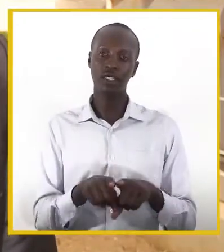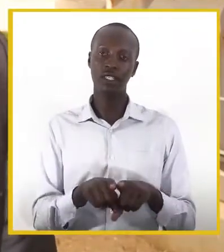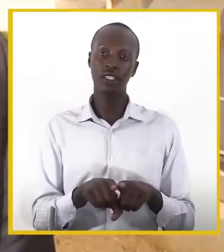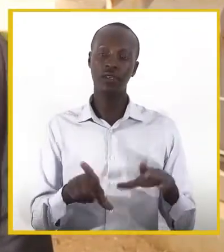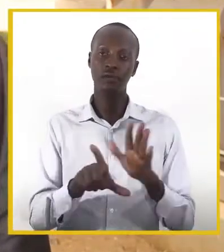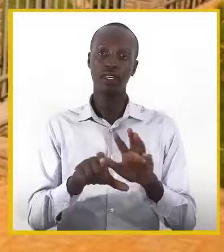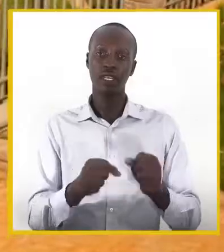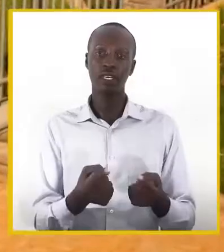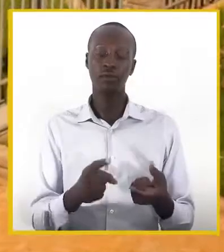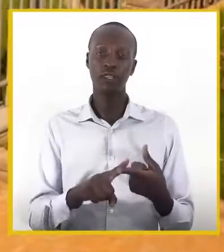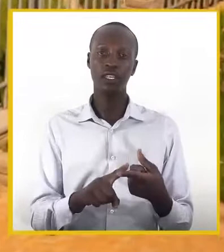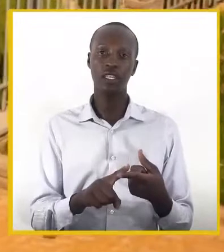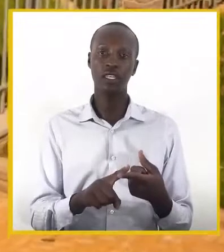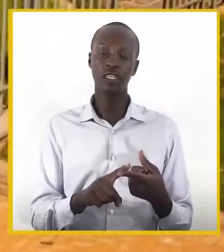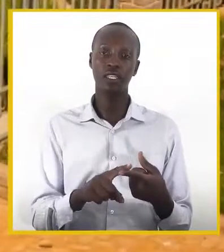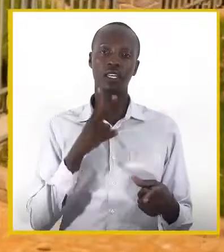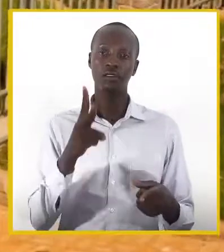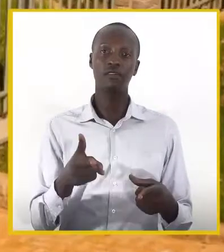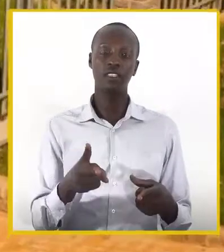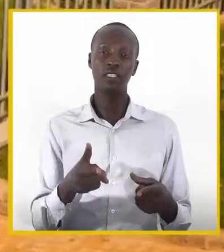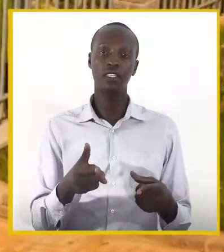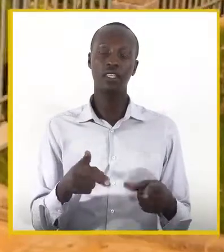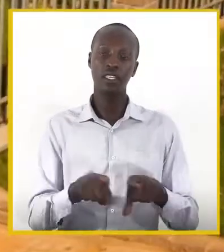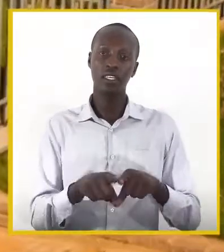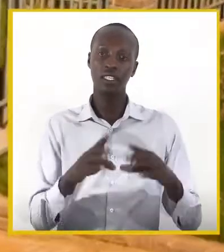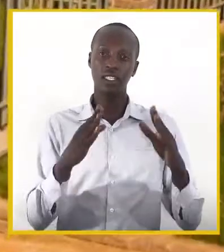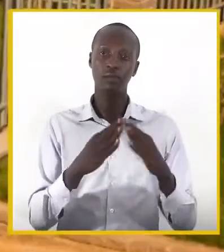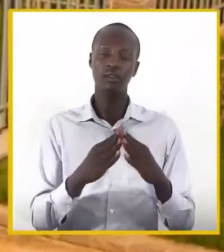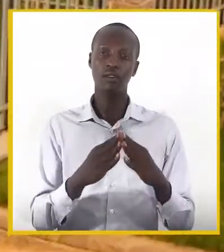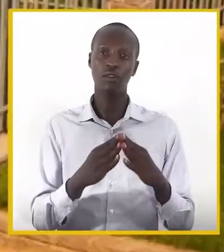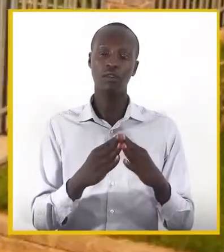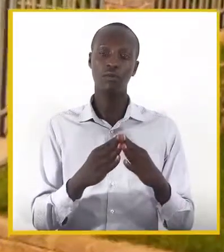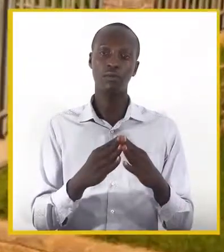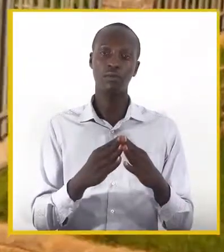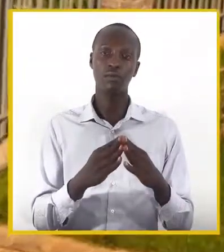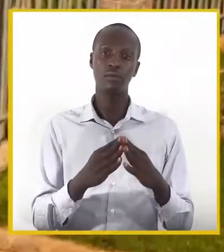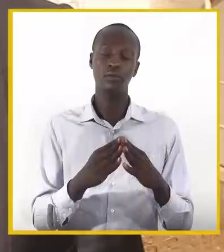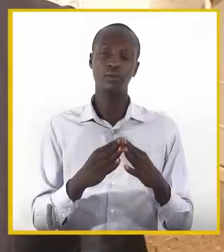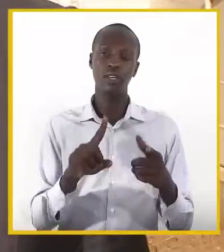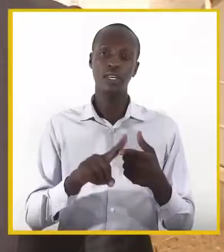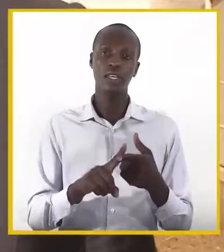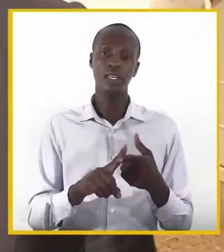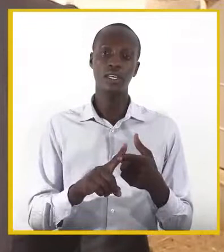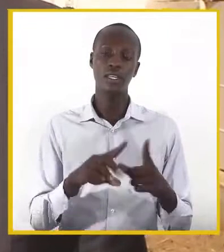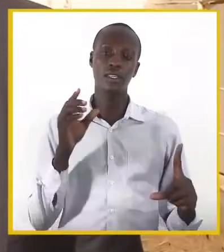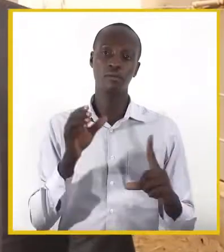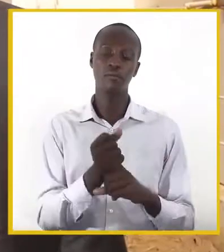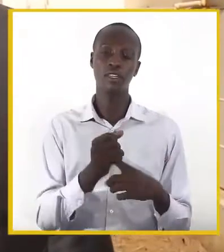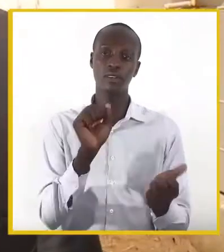of that offense. We pounced at his house in Aspindale Park, where we managed to apprehend